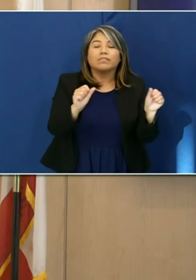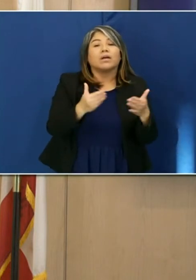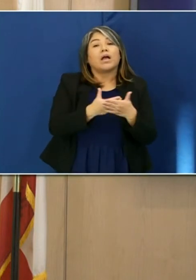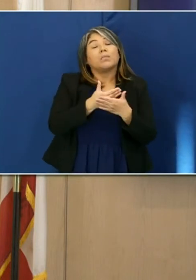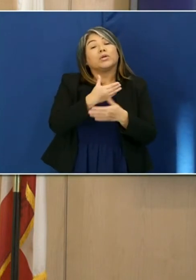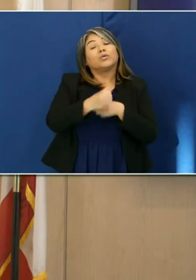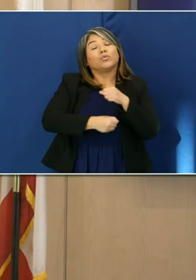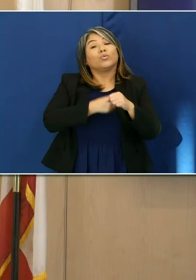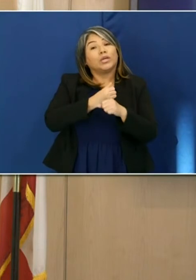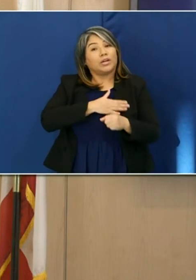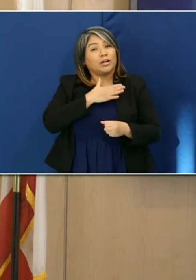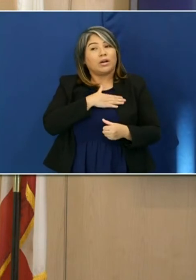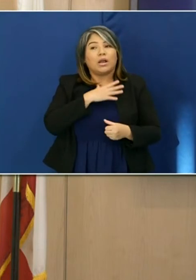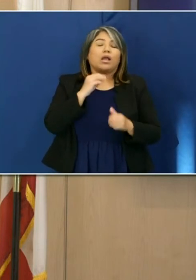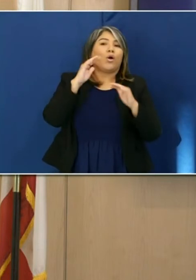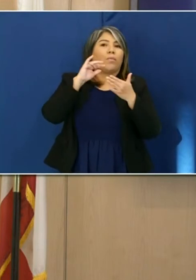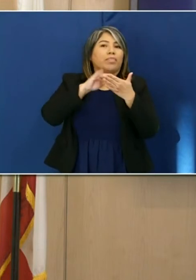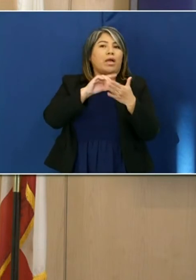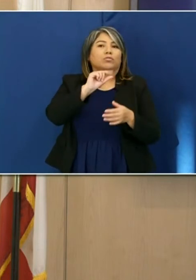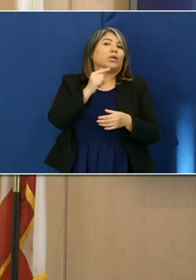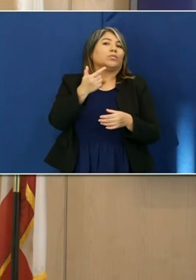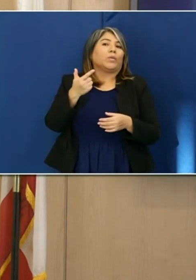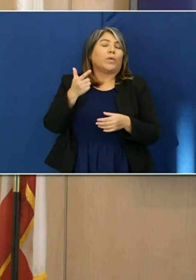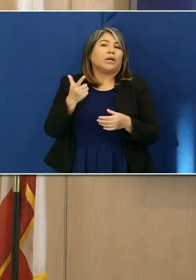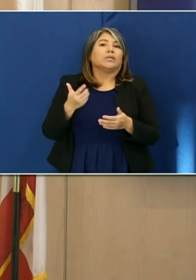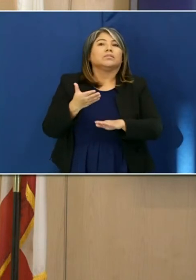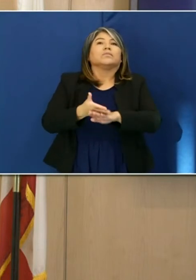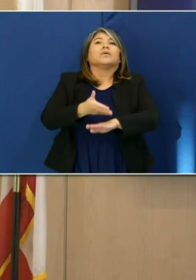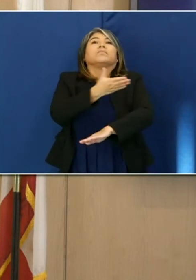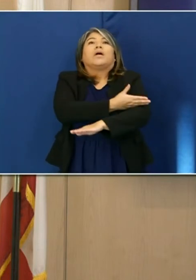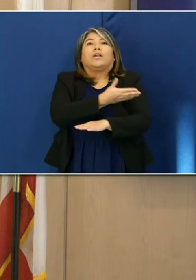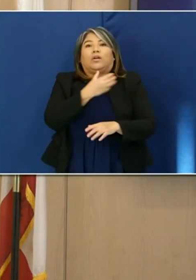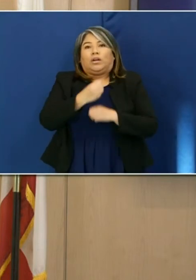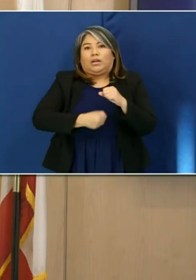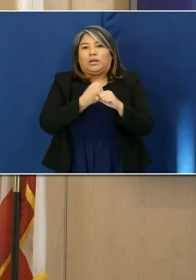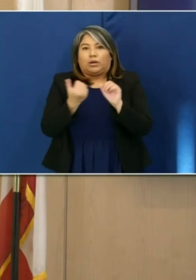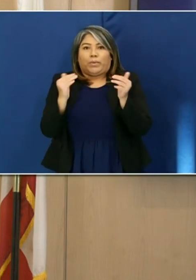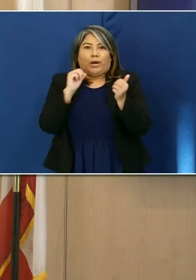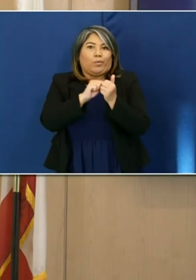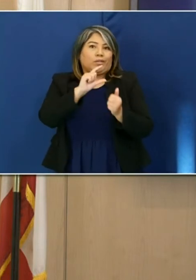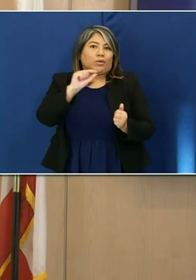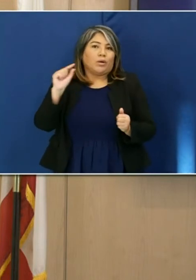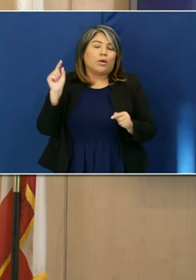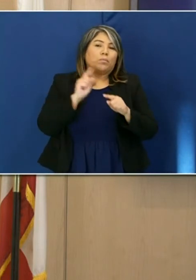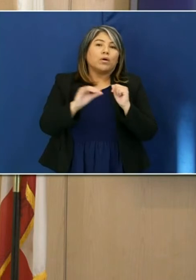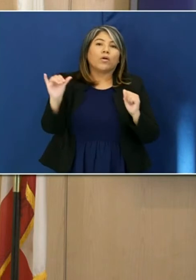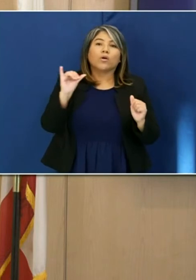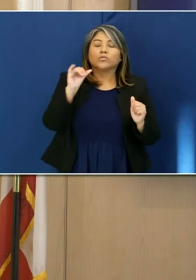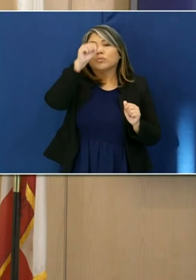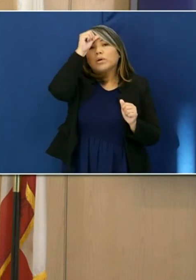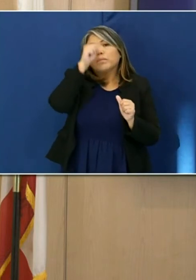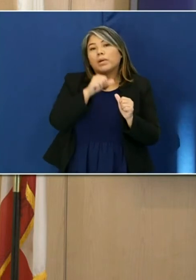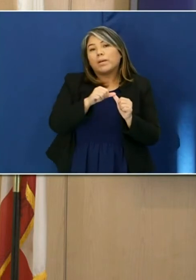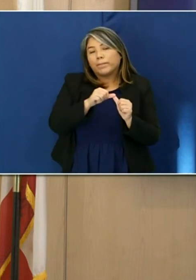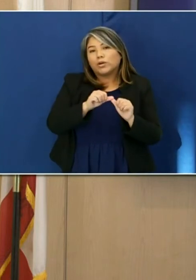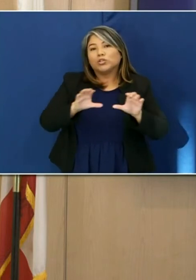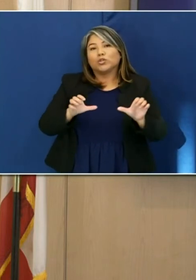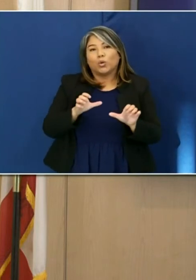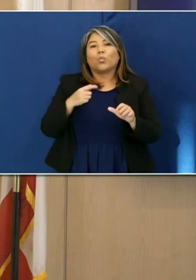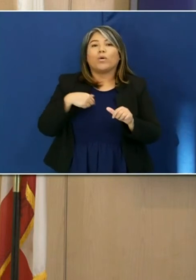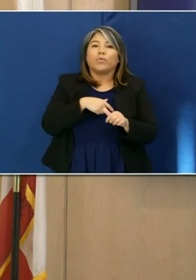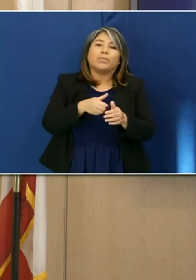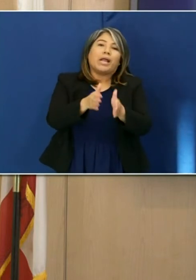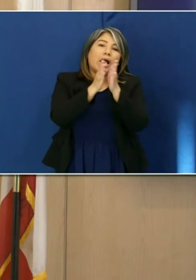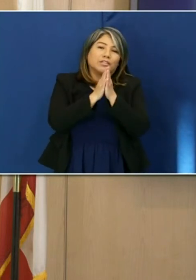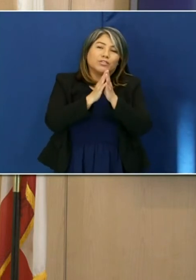year, and let's hope 2021 is a much better year than 2020. but also remember to do those things we've been